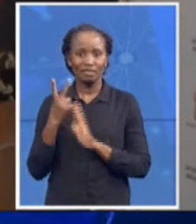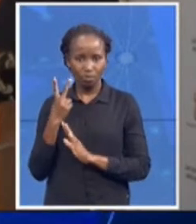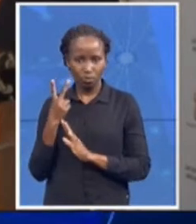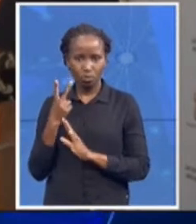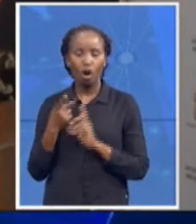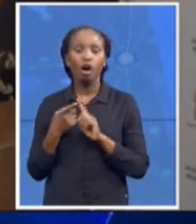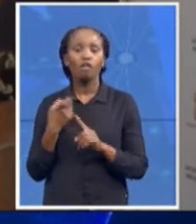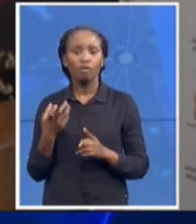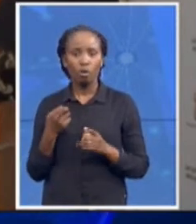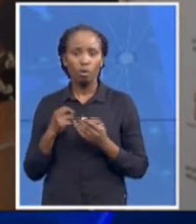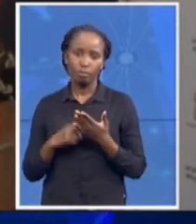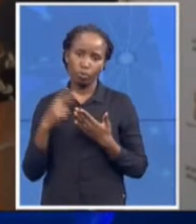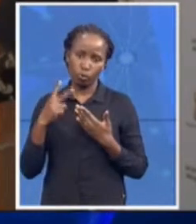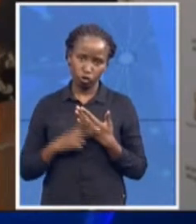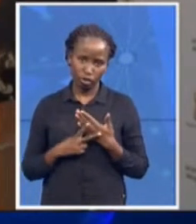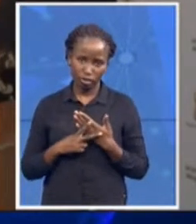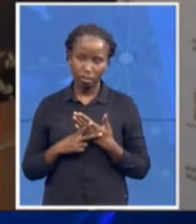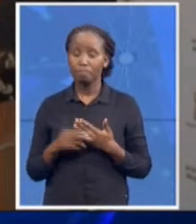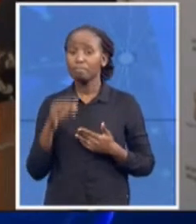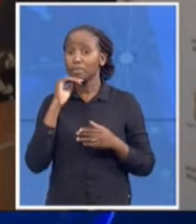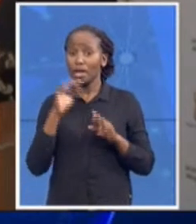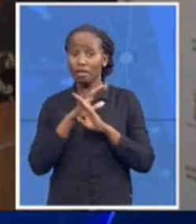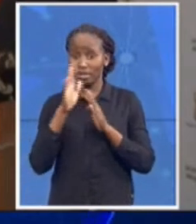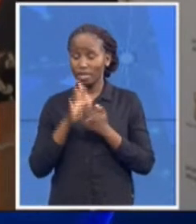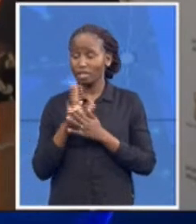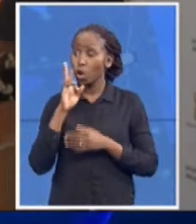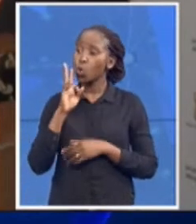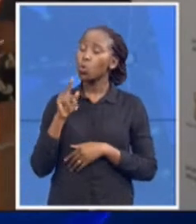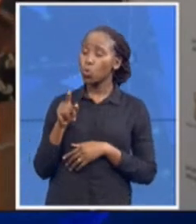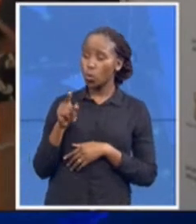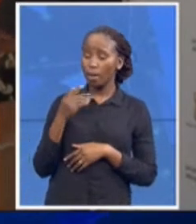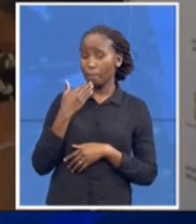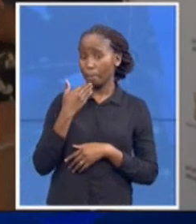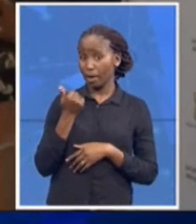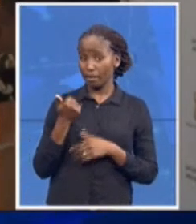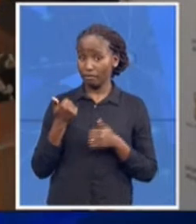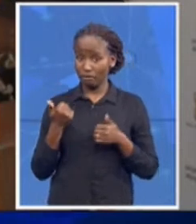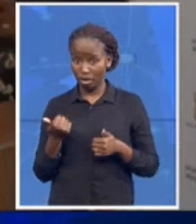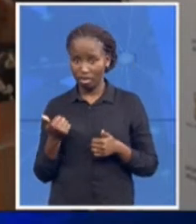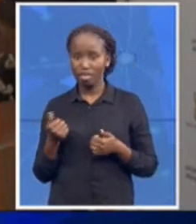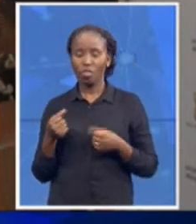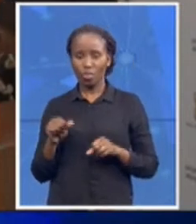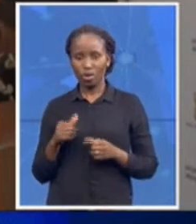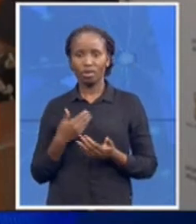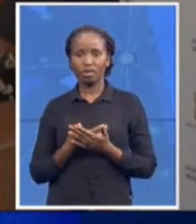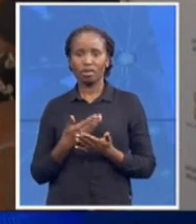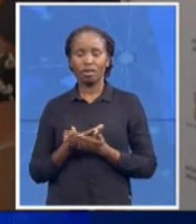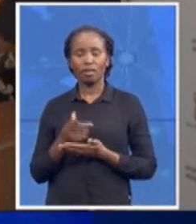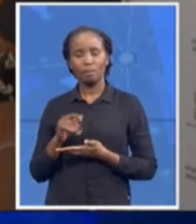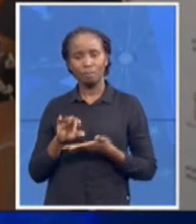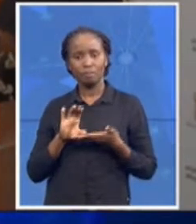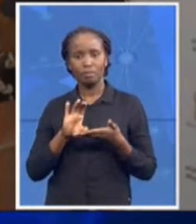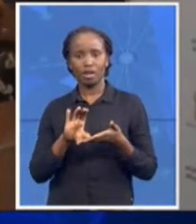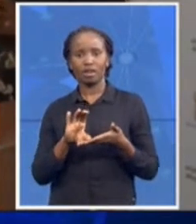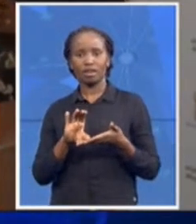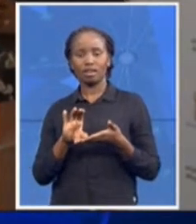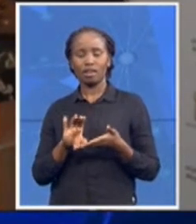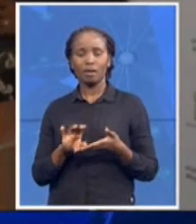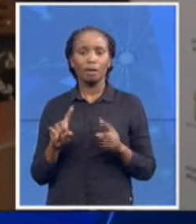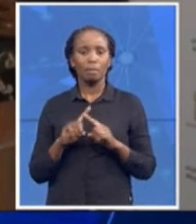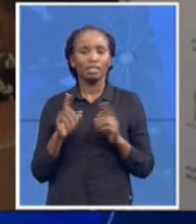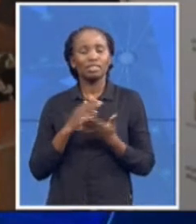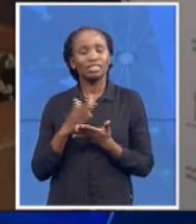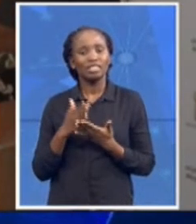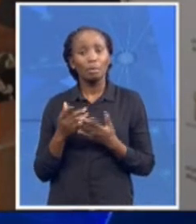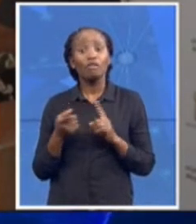best are allocated funding, but within the sum of 300 million. There